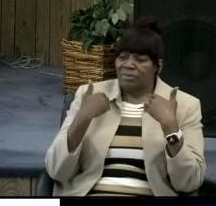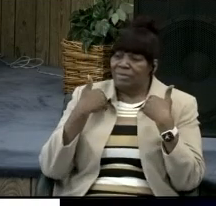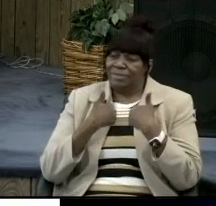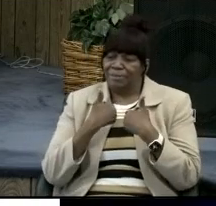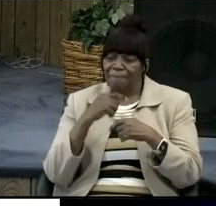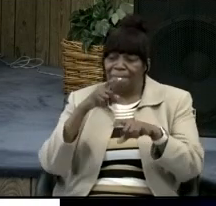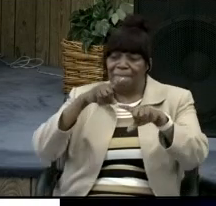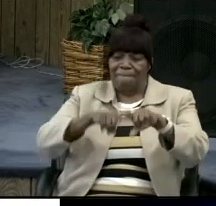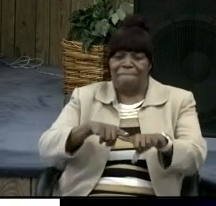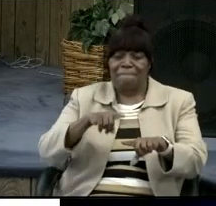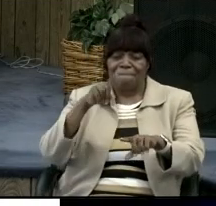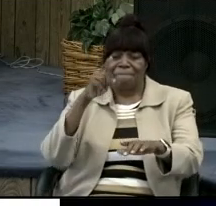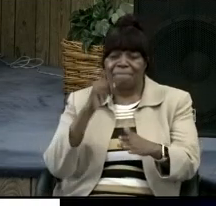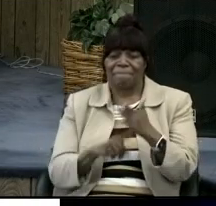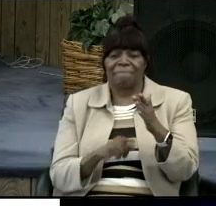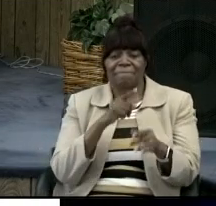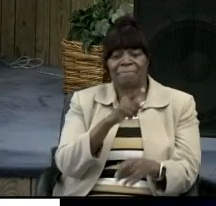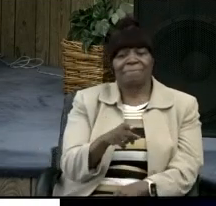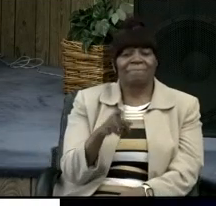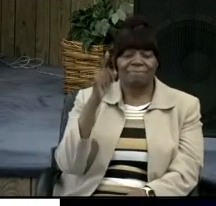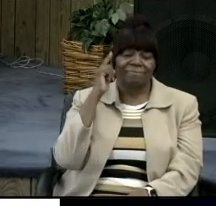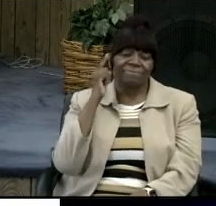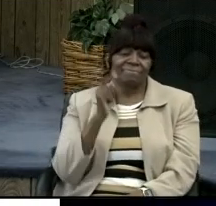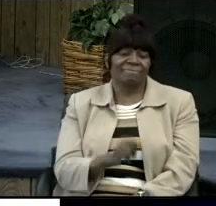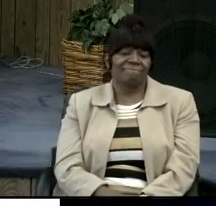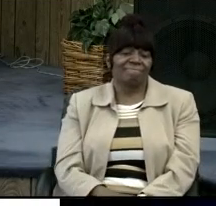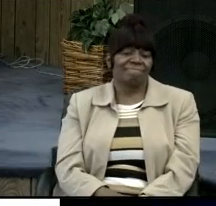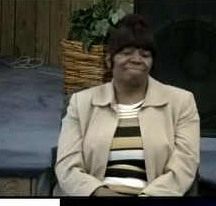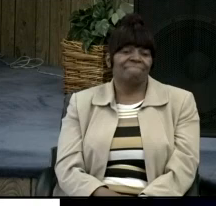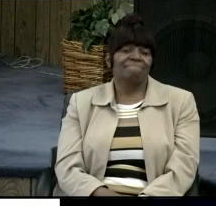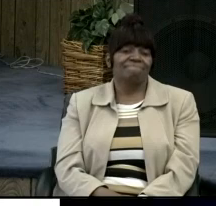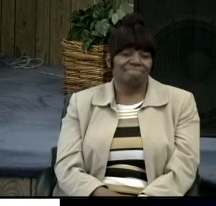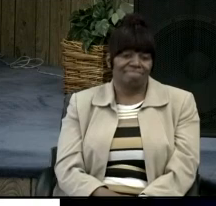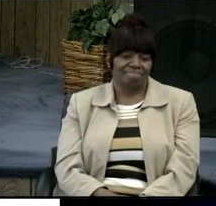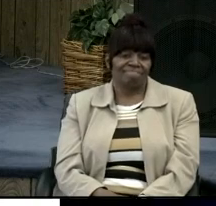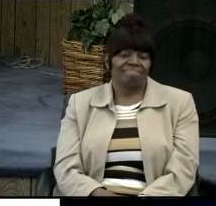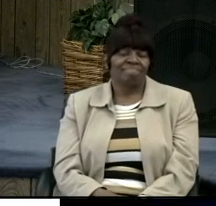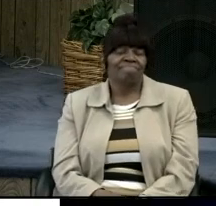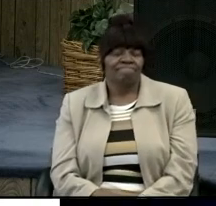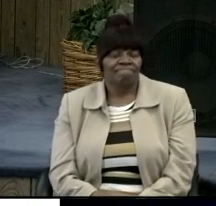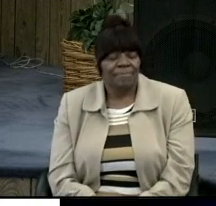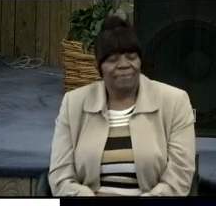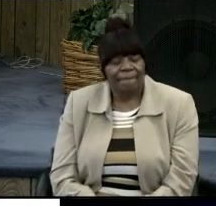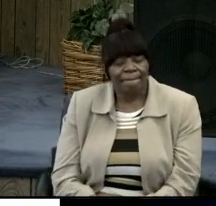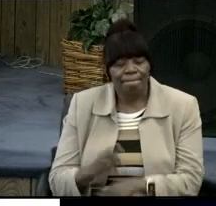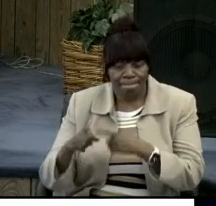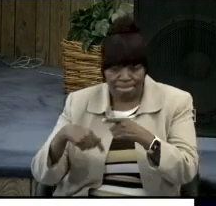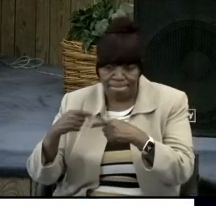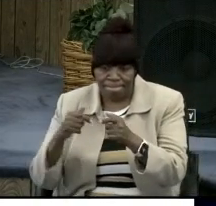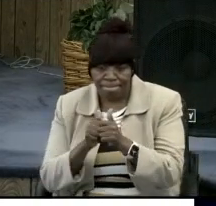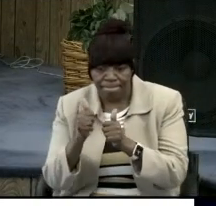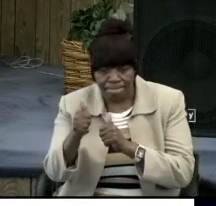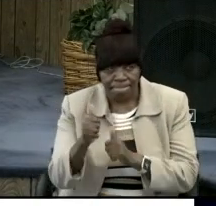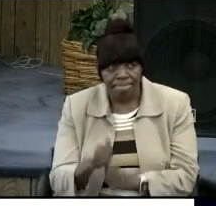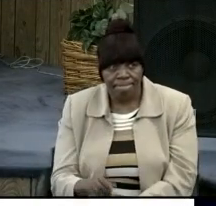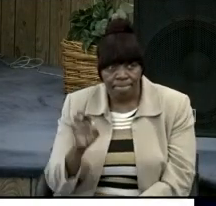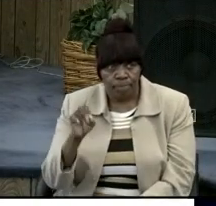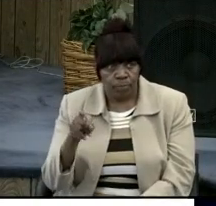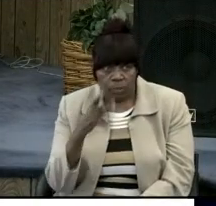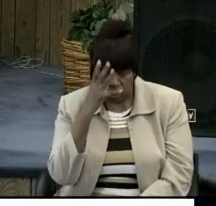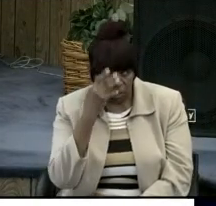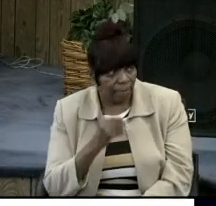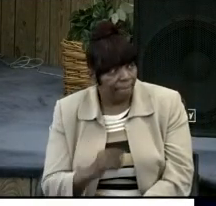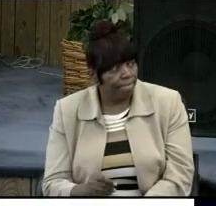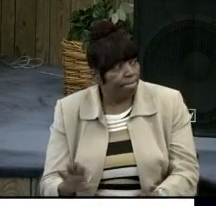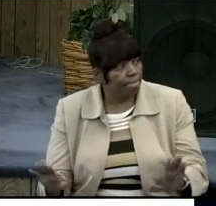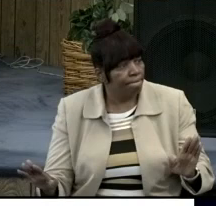It depends on what you hear is what I'm trying to say. All right. So I want to go on a little further. All right. Y'all sleep